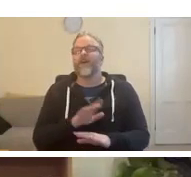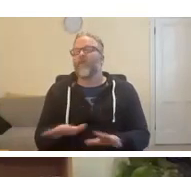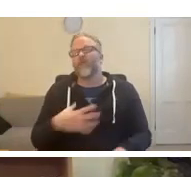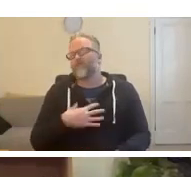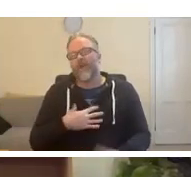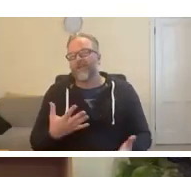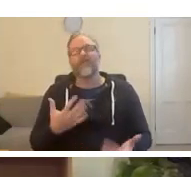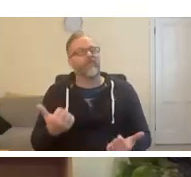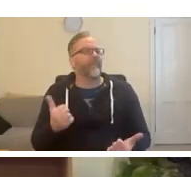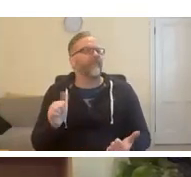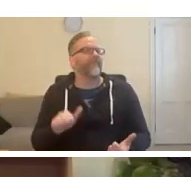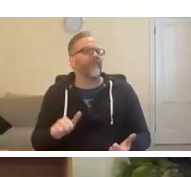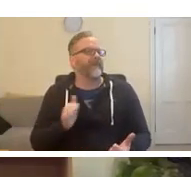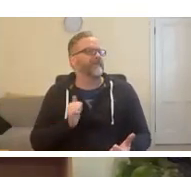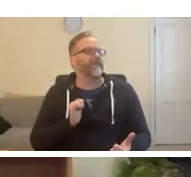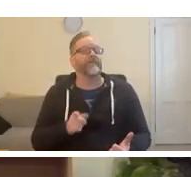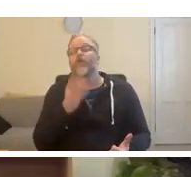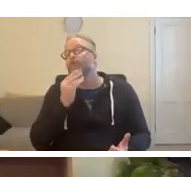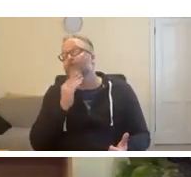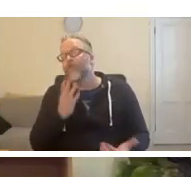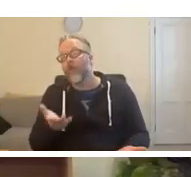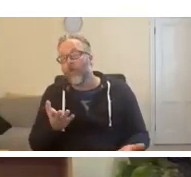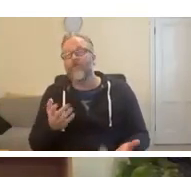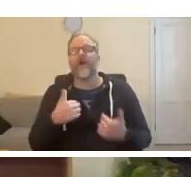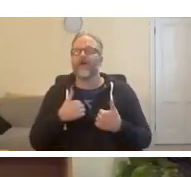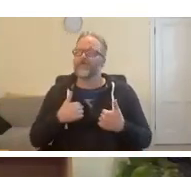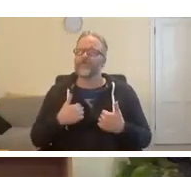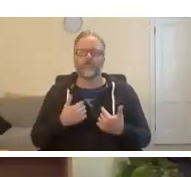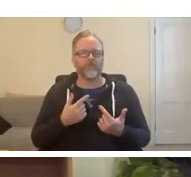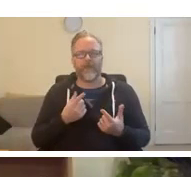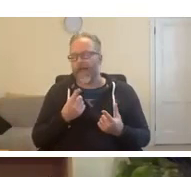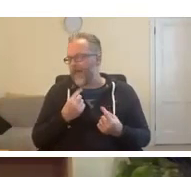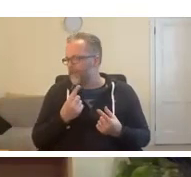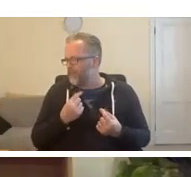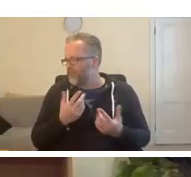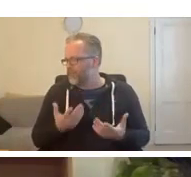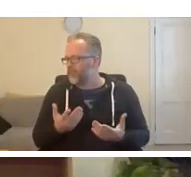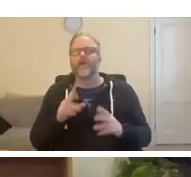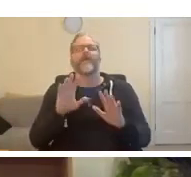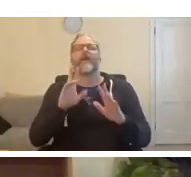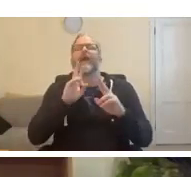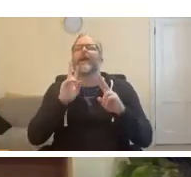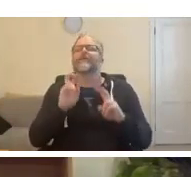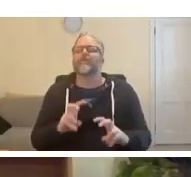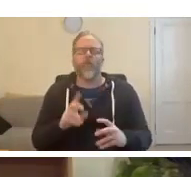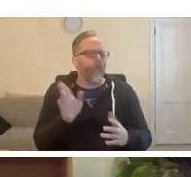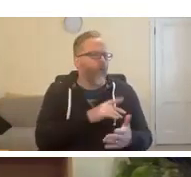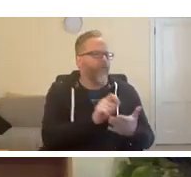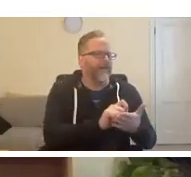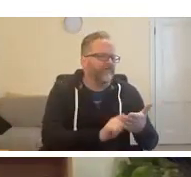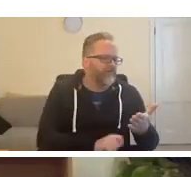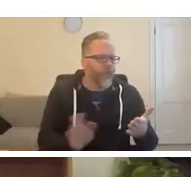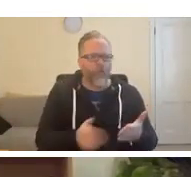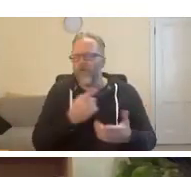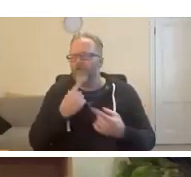surprise for us, but it was useful, I think, for us to be able to explore all of that literature and all of those sources